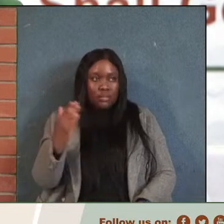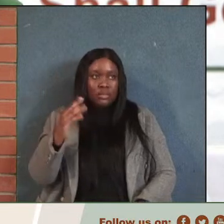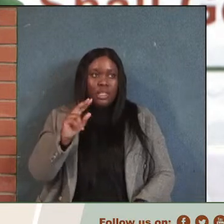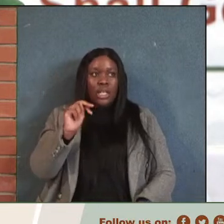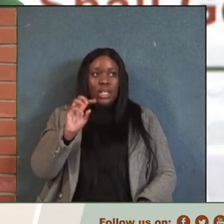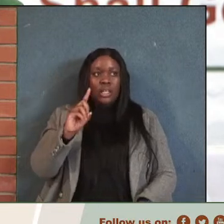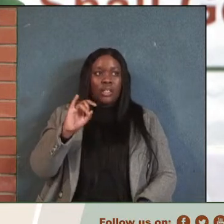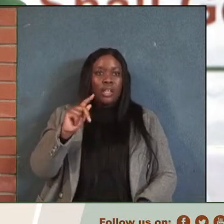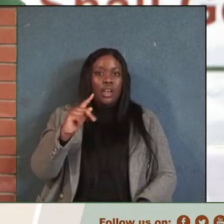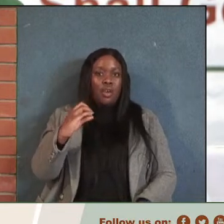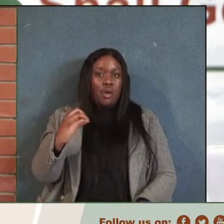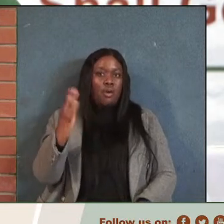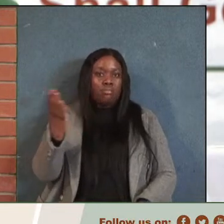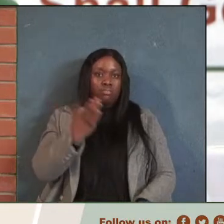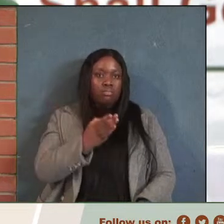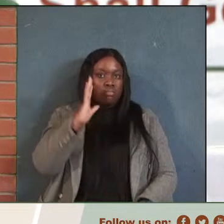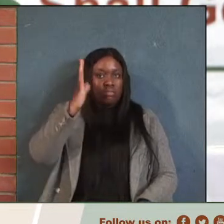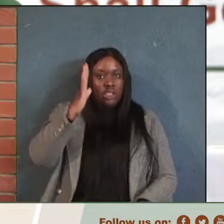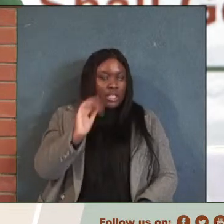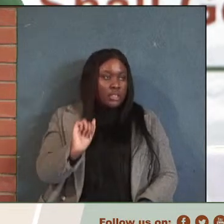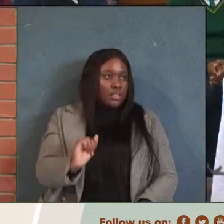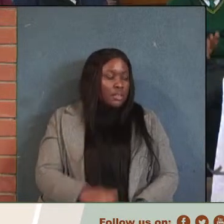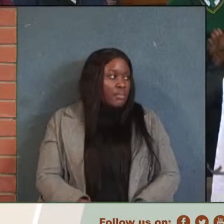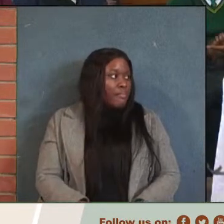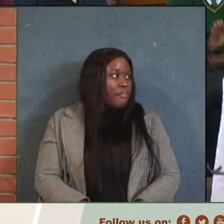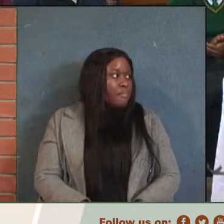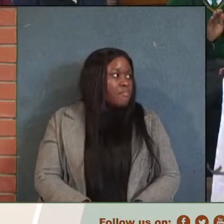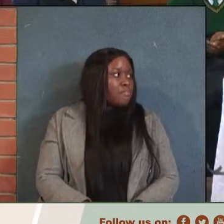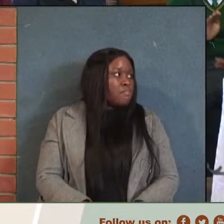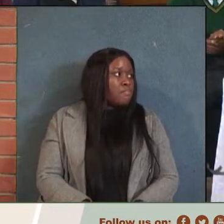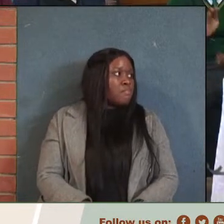Ndiko to present their speech. Thank you.